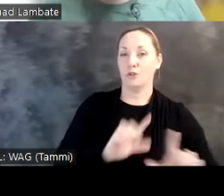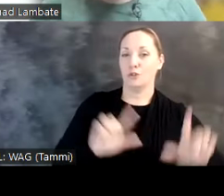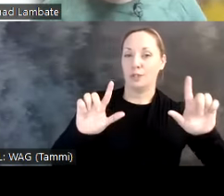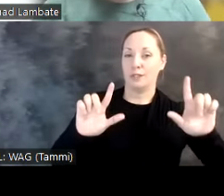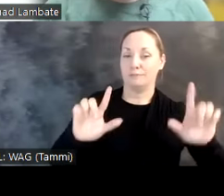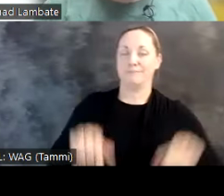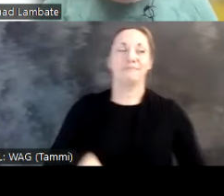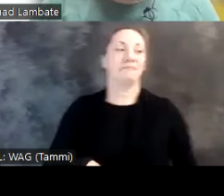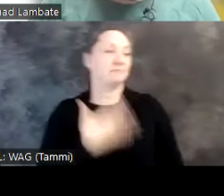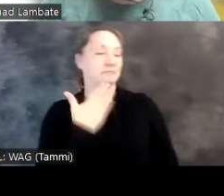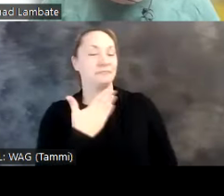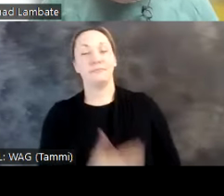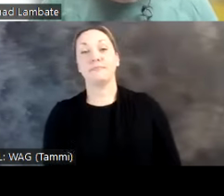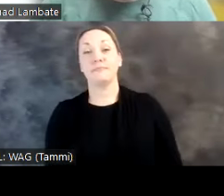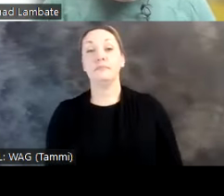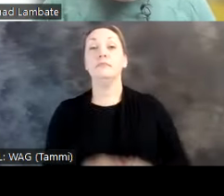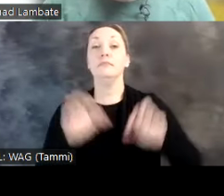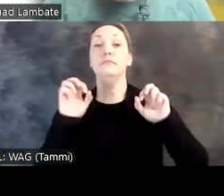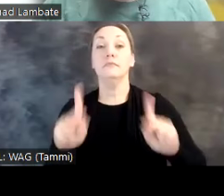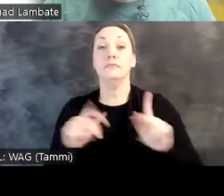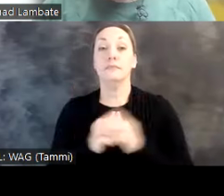Malcolm. Okay,